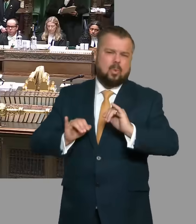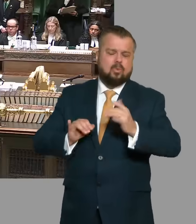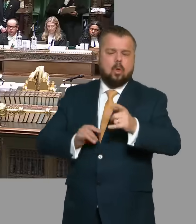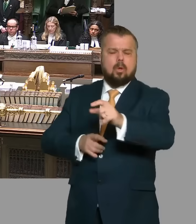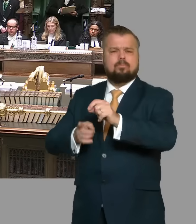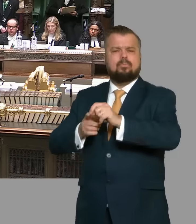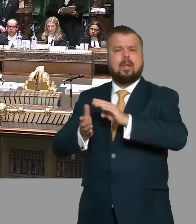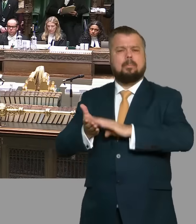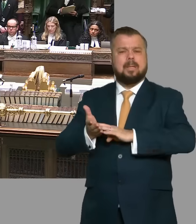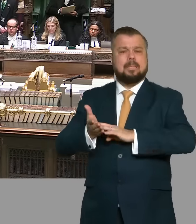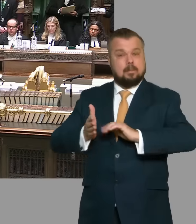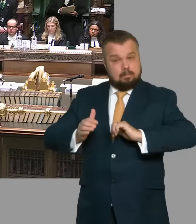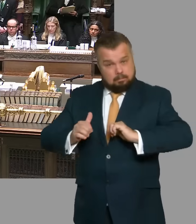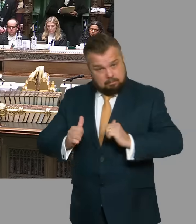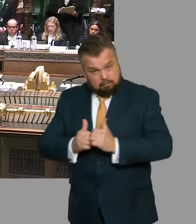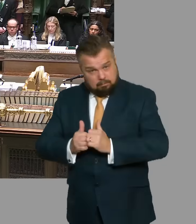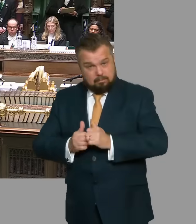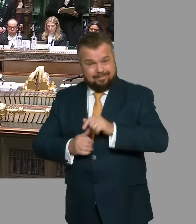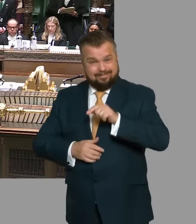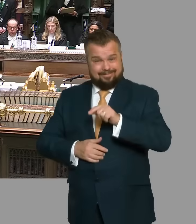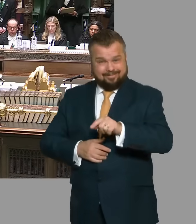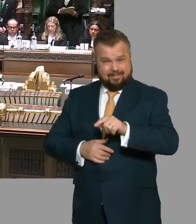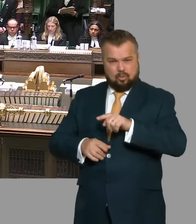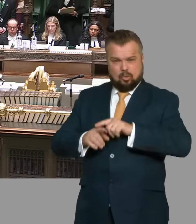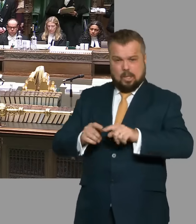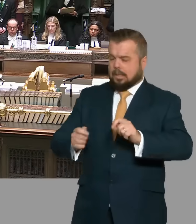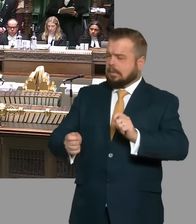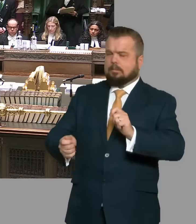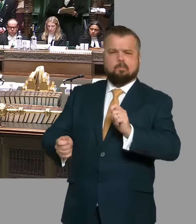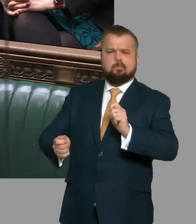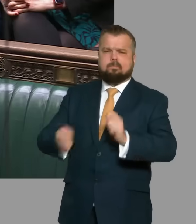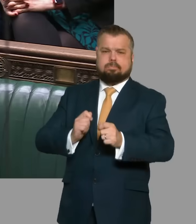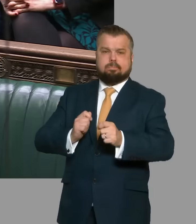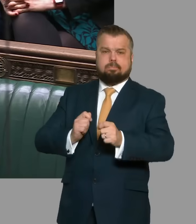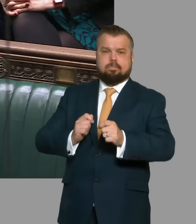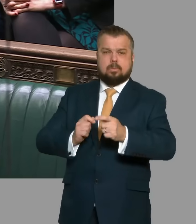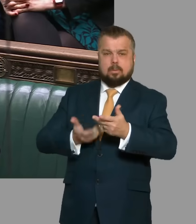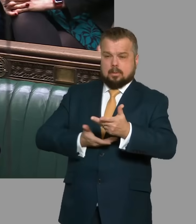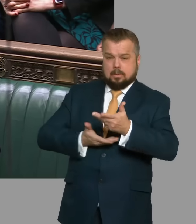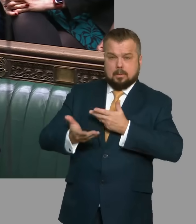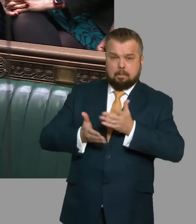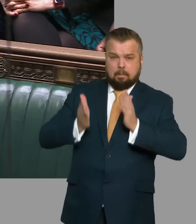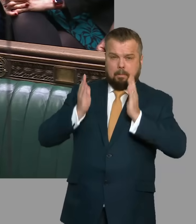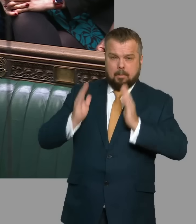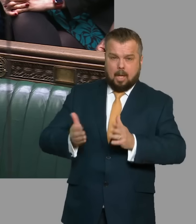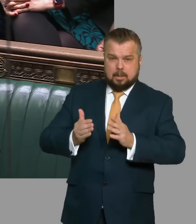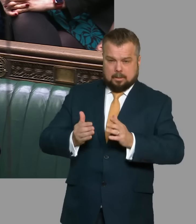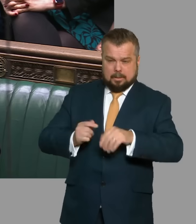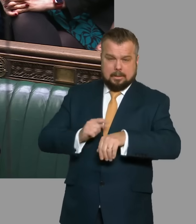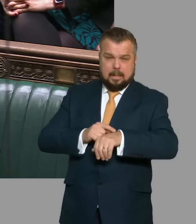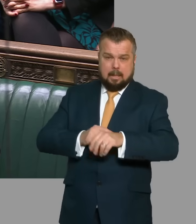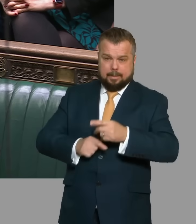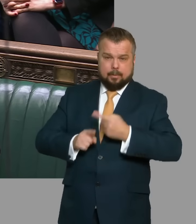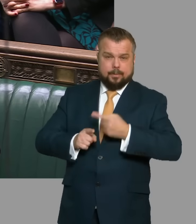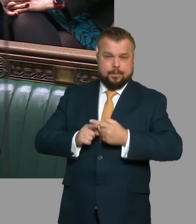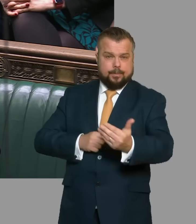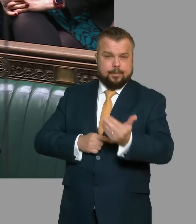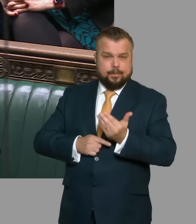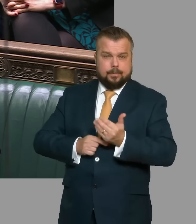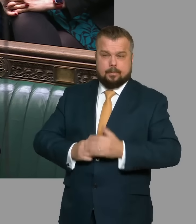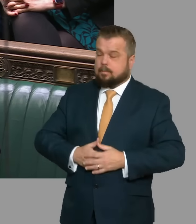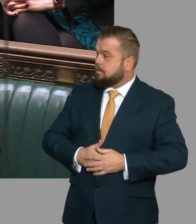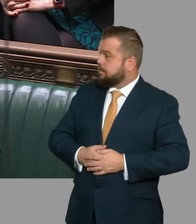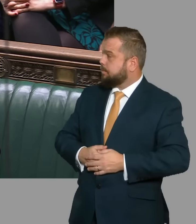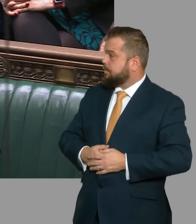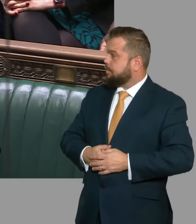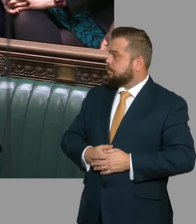Prime Minister. Mr Speaker, this is an issue of real concern to parents. As a father of two teenage children, I know just how much